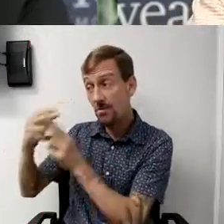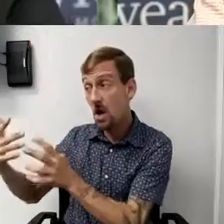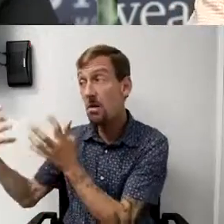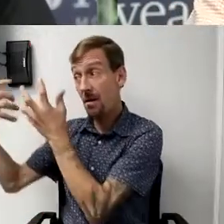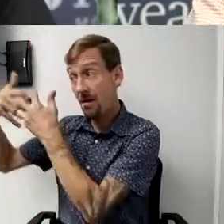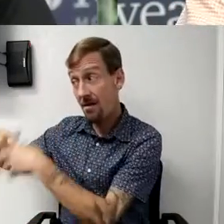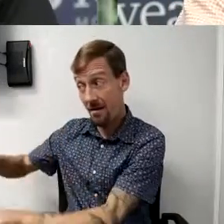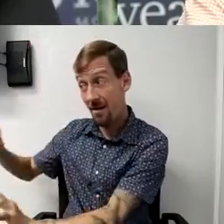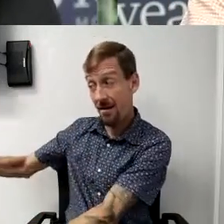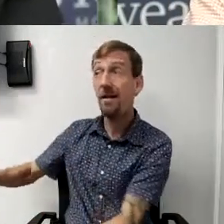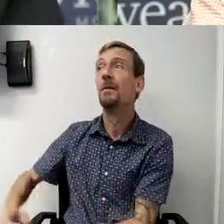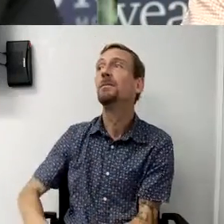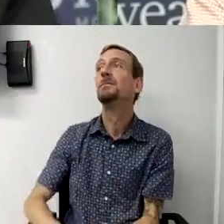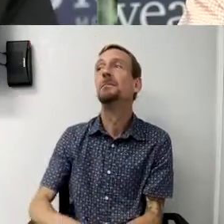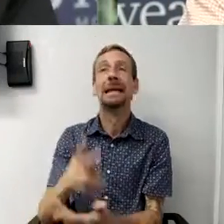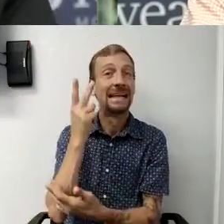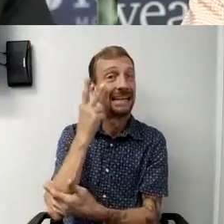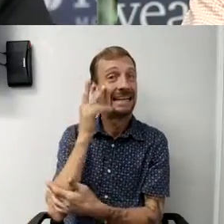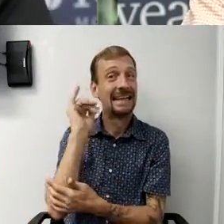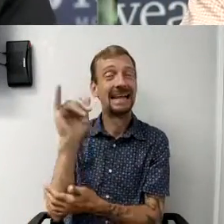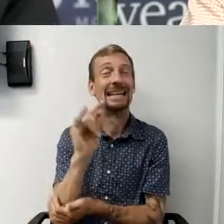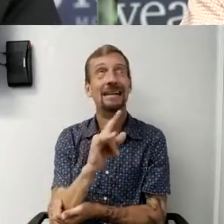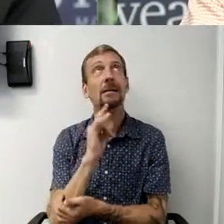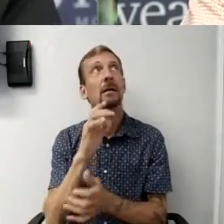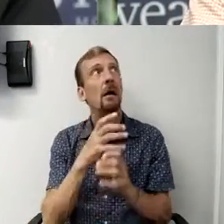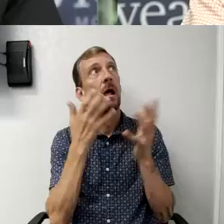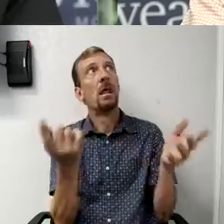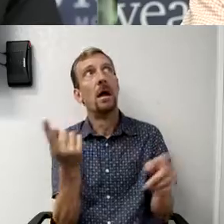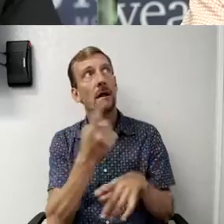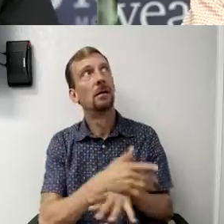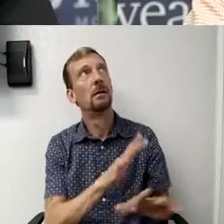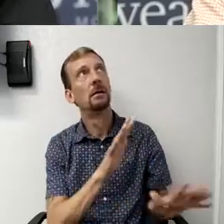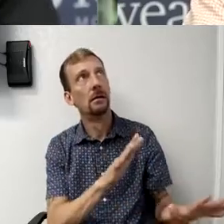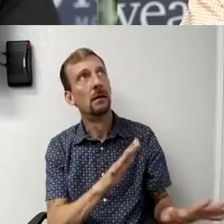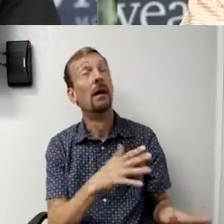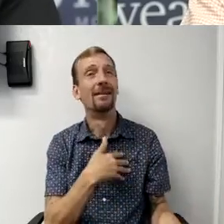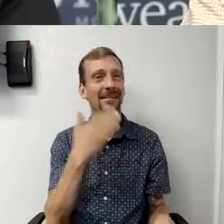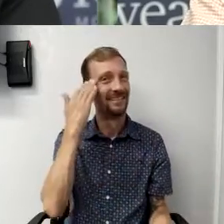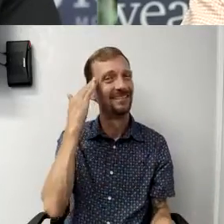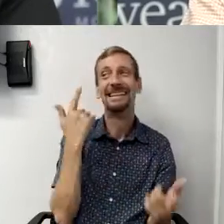so that. See what we did there. A lot of days. A lot of days.